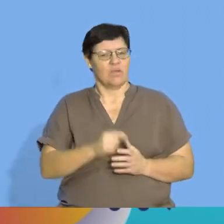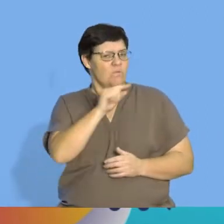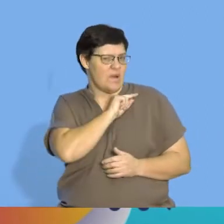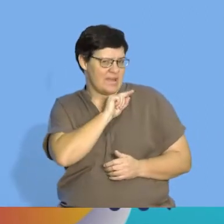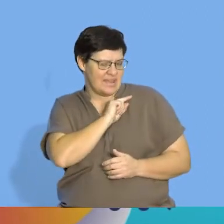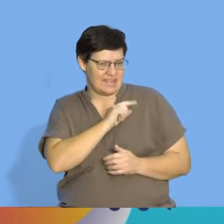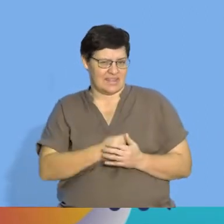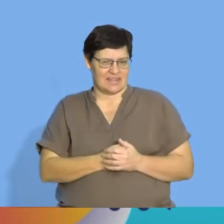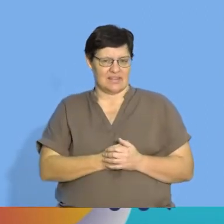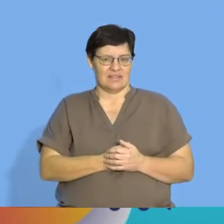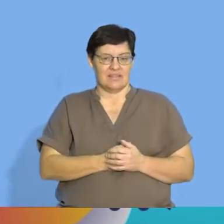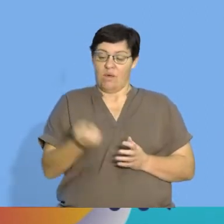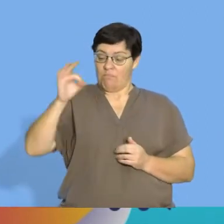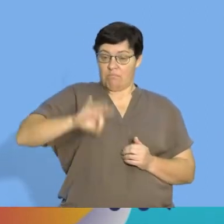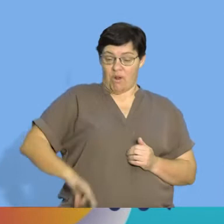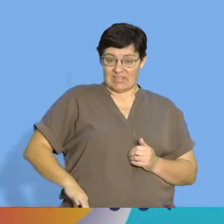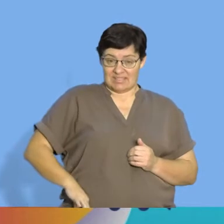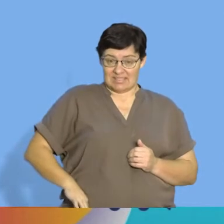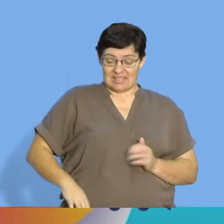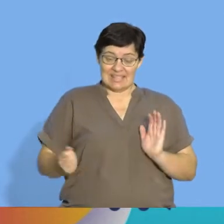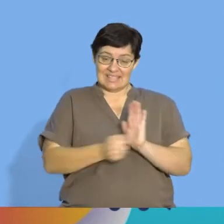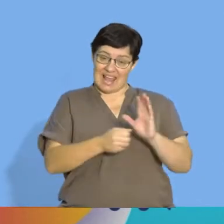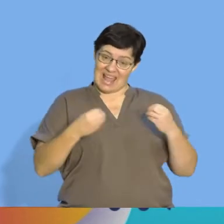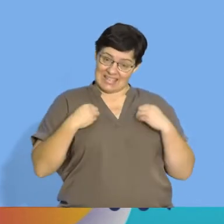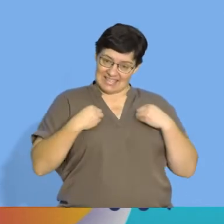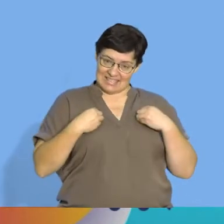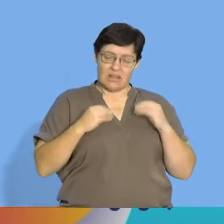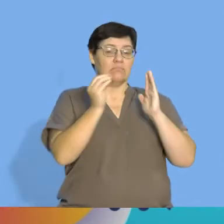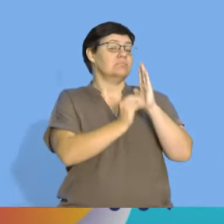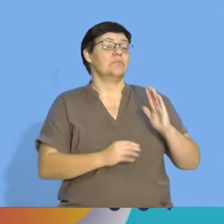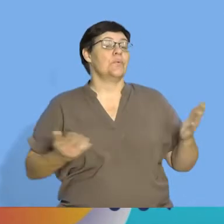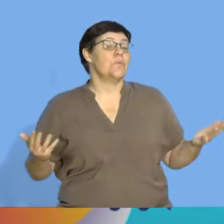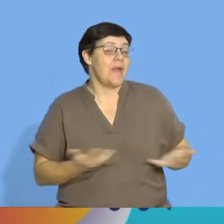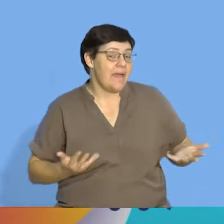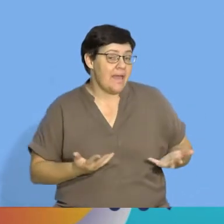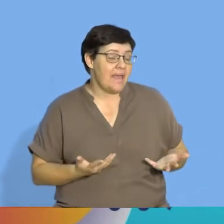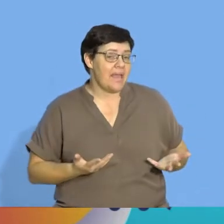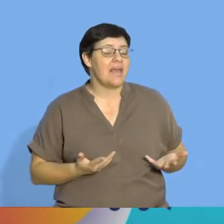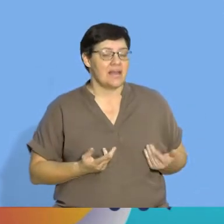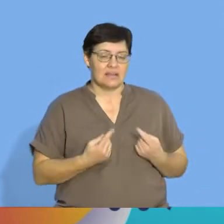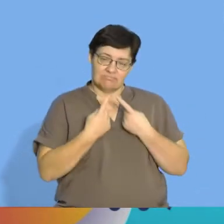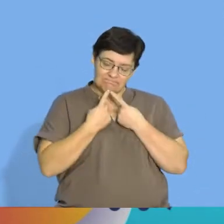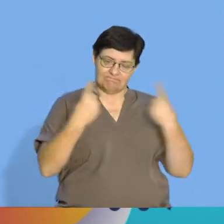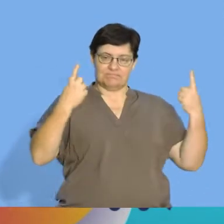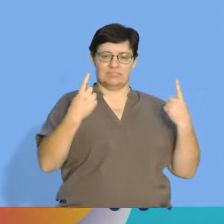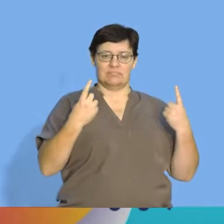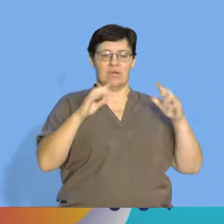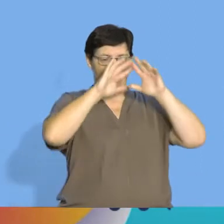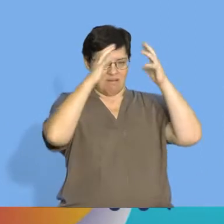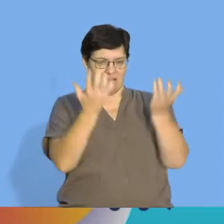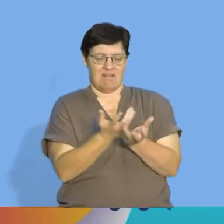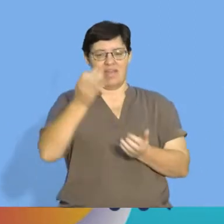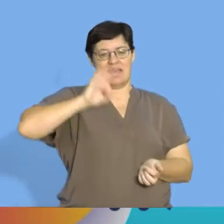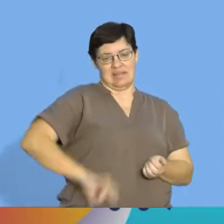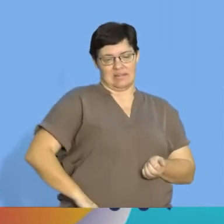false. Why? Because the profit on sale of asset is recorded in my statement of